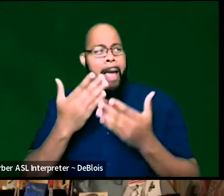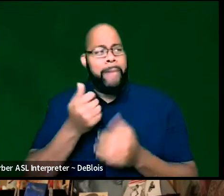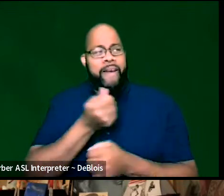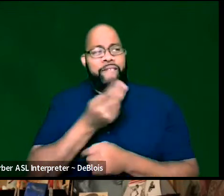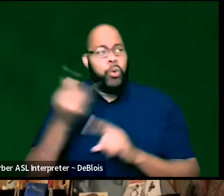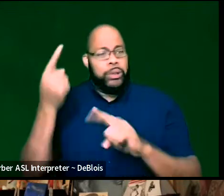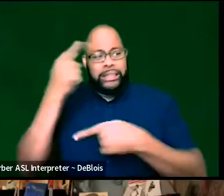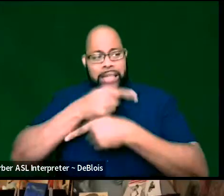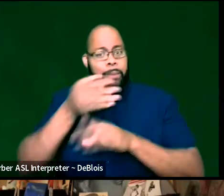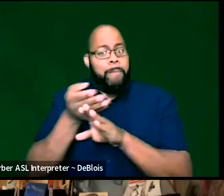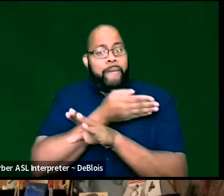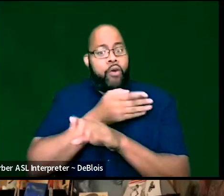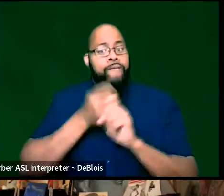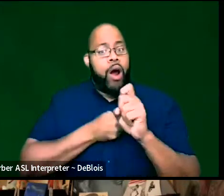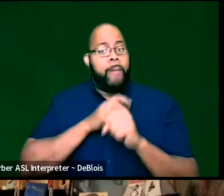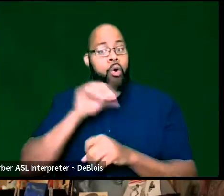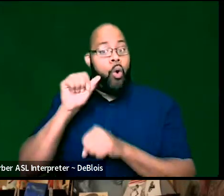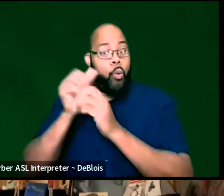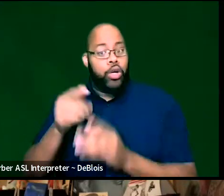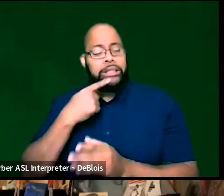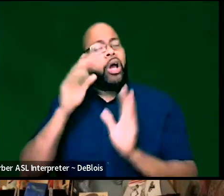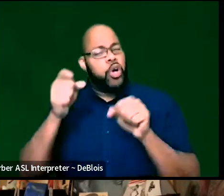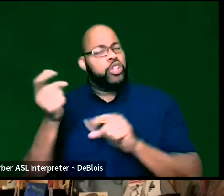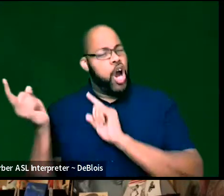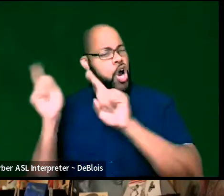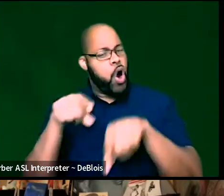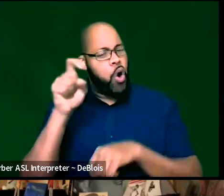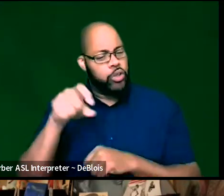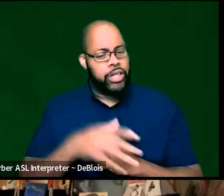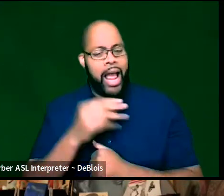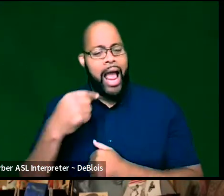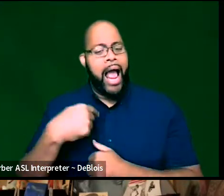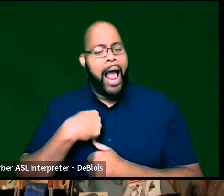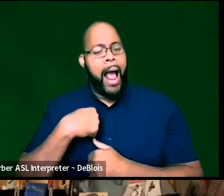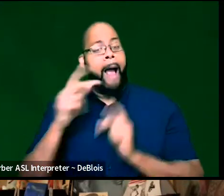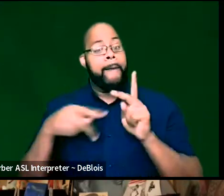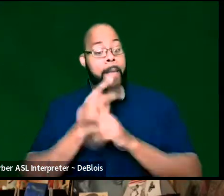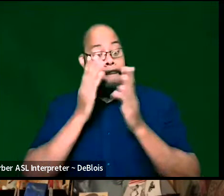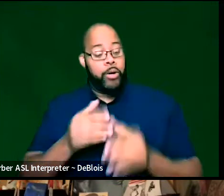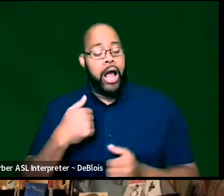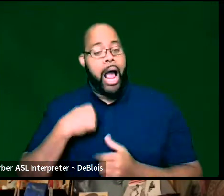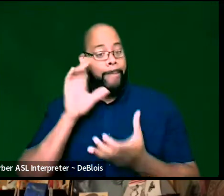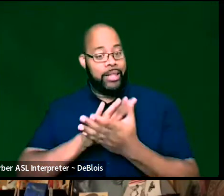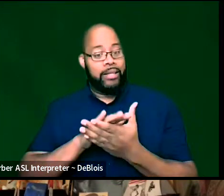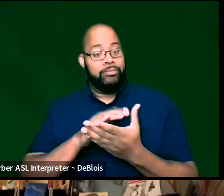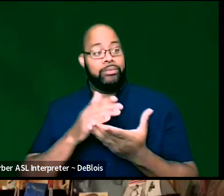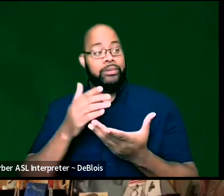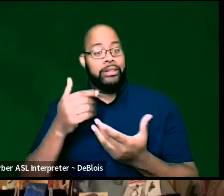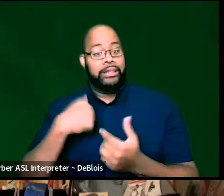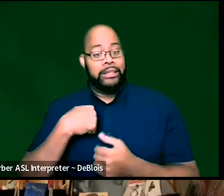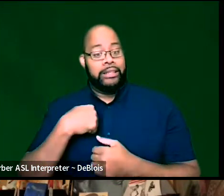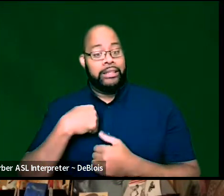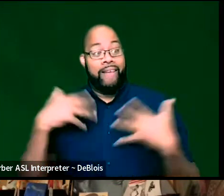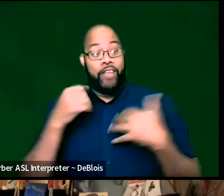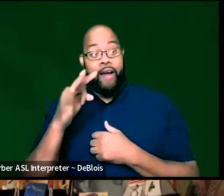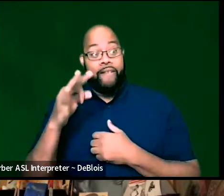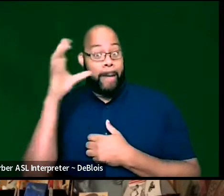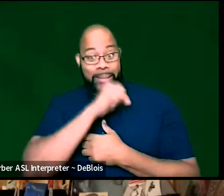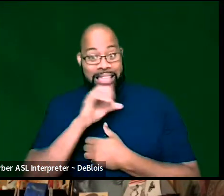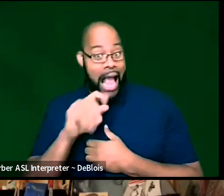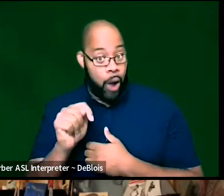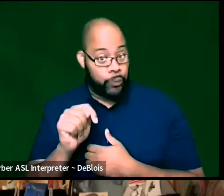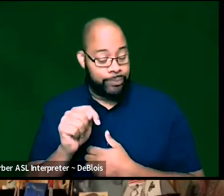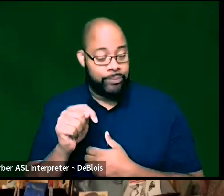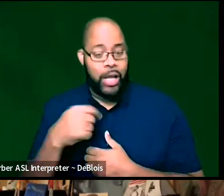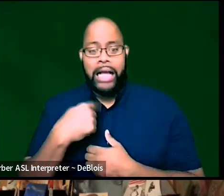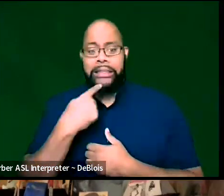of days before from a colleague. And he said, yeah, you should come. And I'm the type of person that believes in FOMO, fear of missing out.